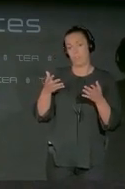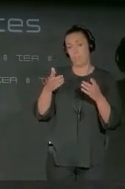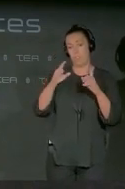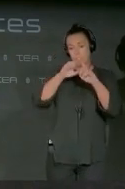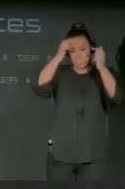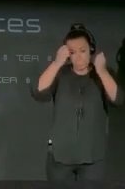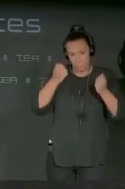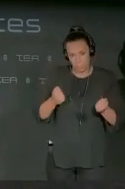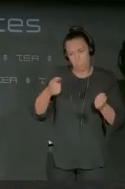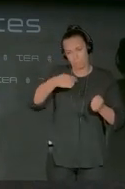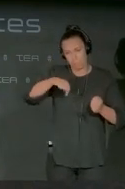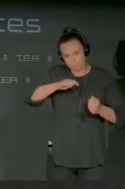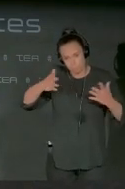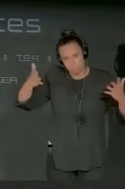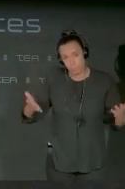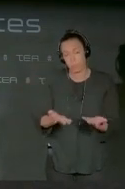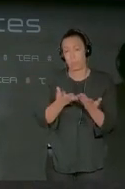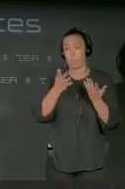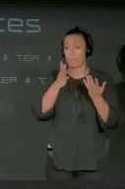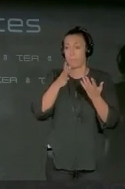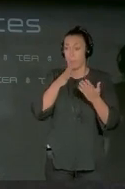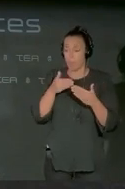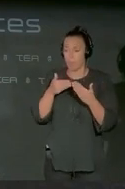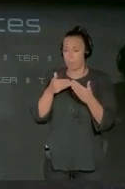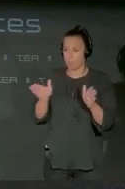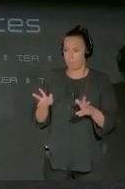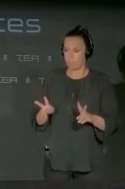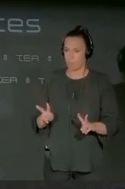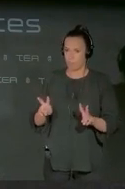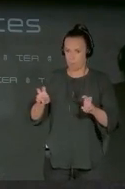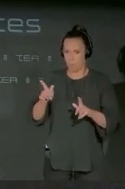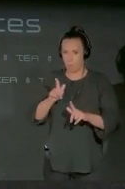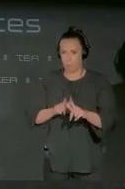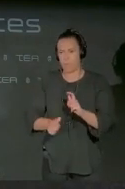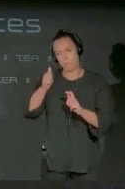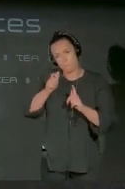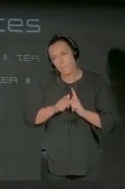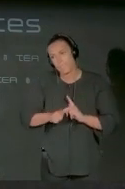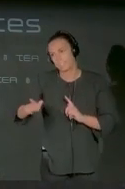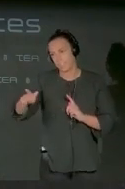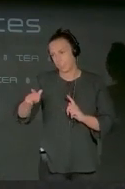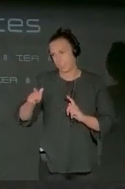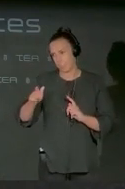I'm looking forward to reading the 280 pages, was it, report,